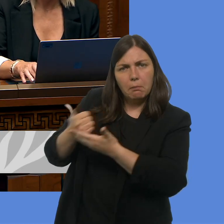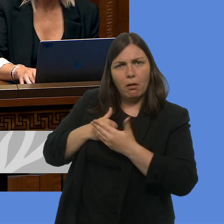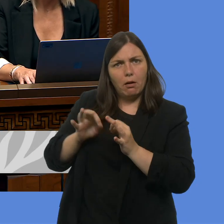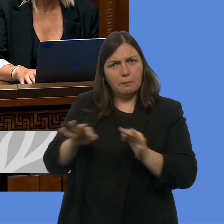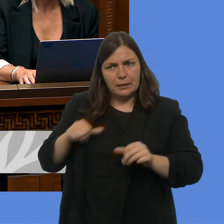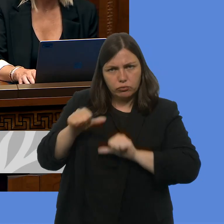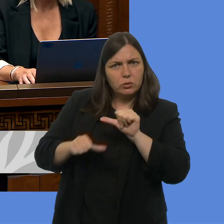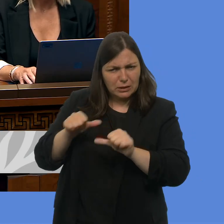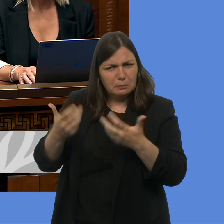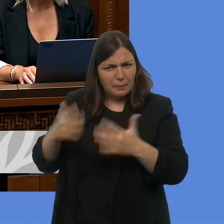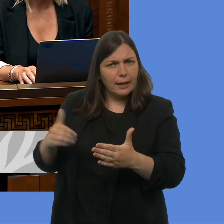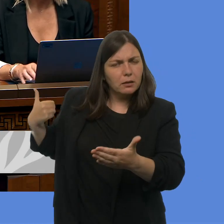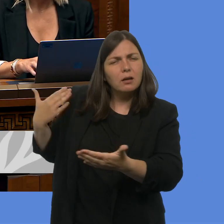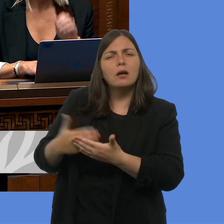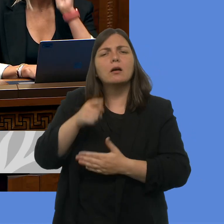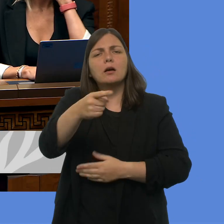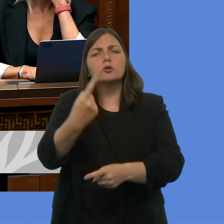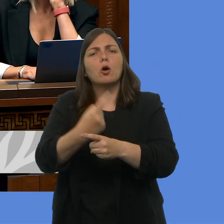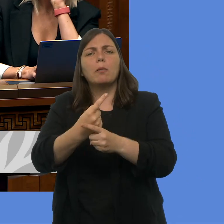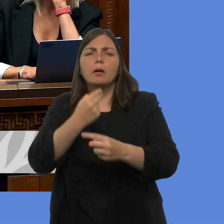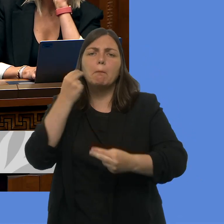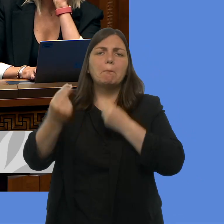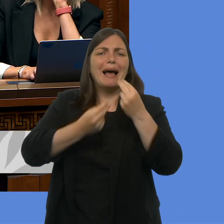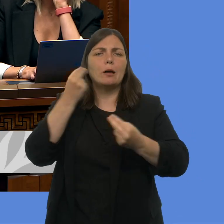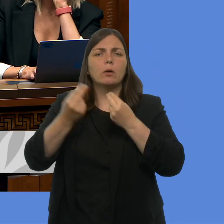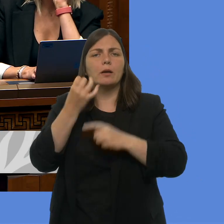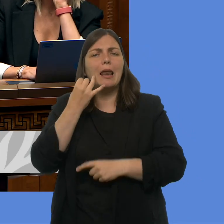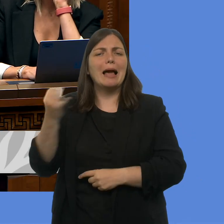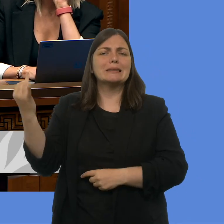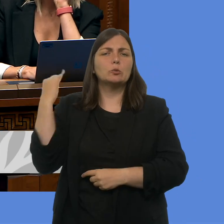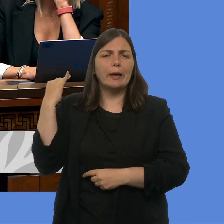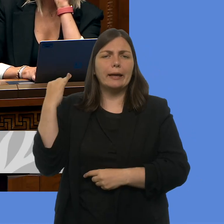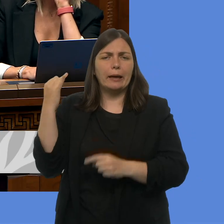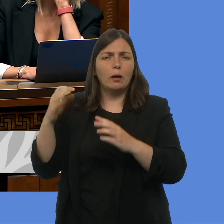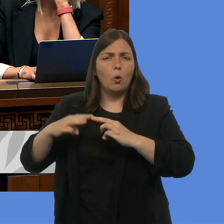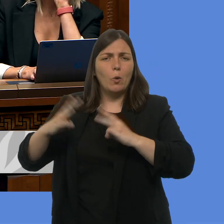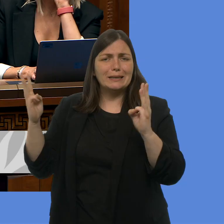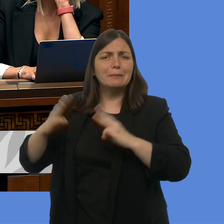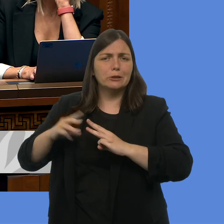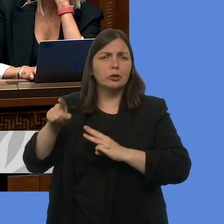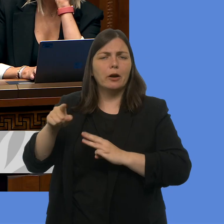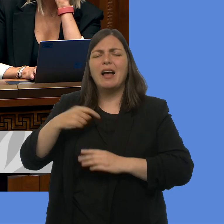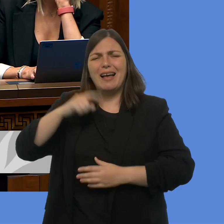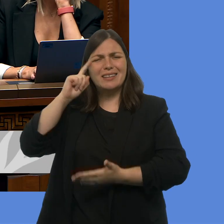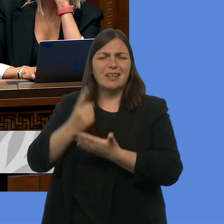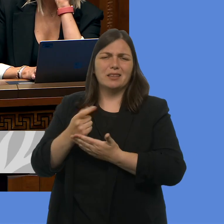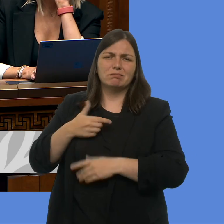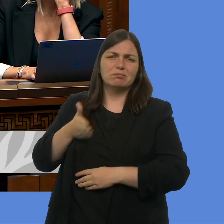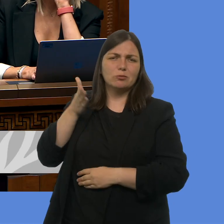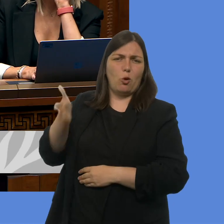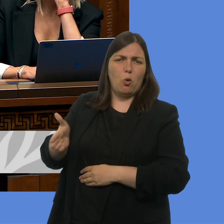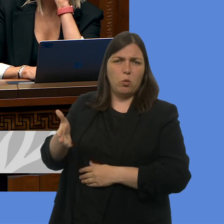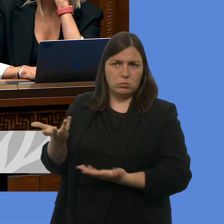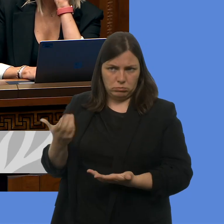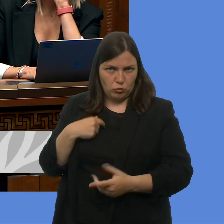banquet in Westminster last week, which I chose not to attend, and rightly so, because I don't see how a benefit was